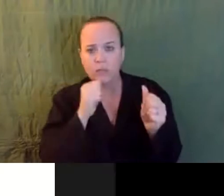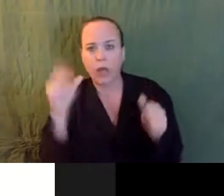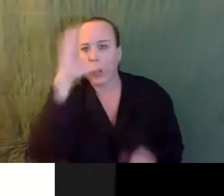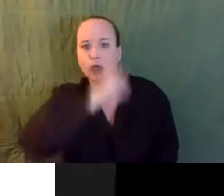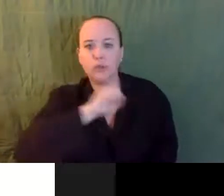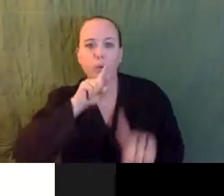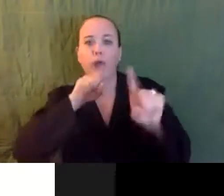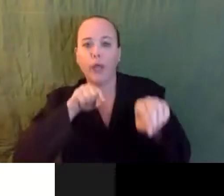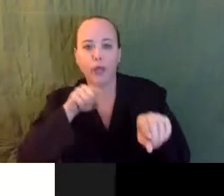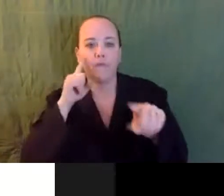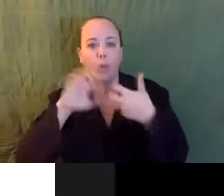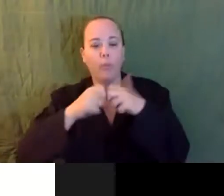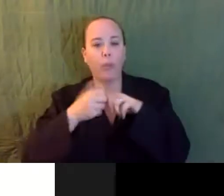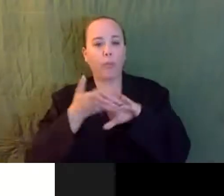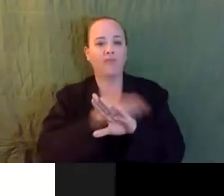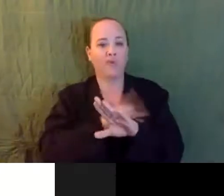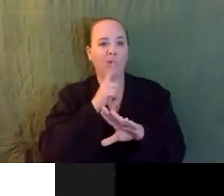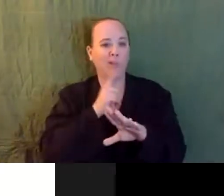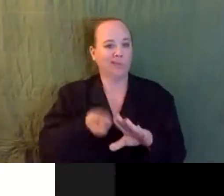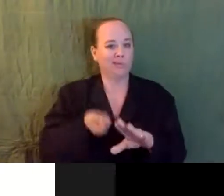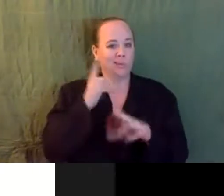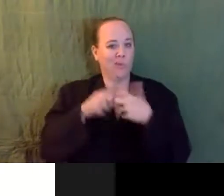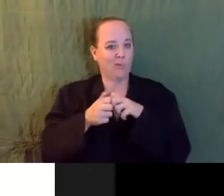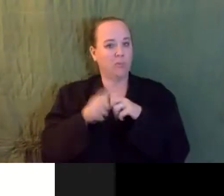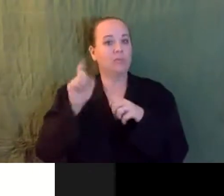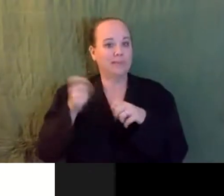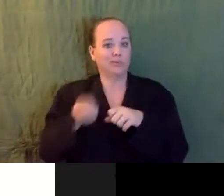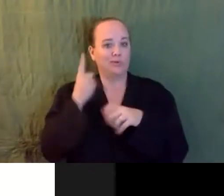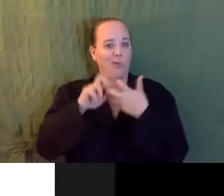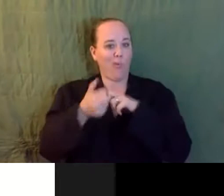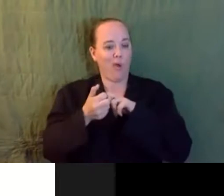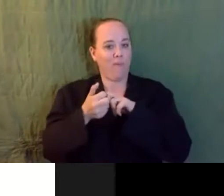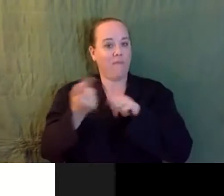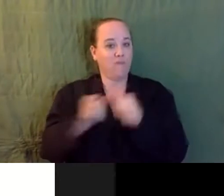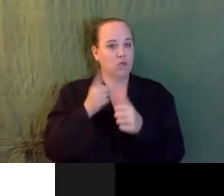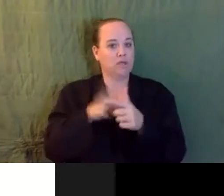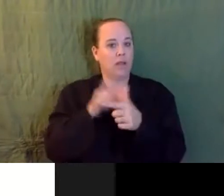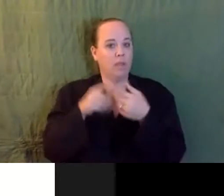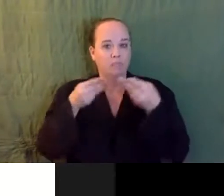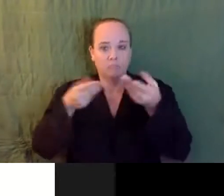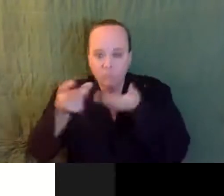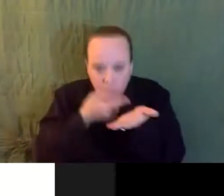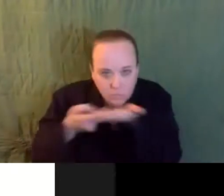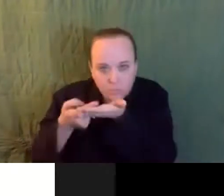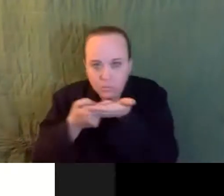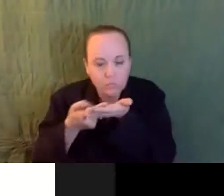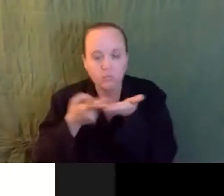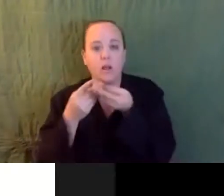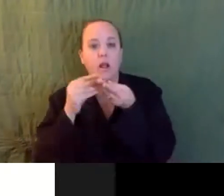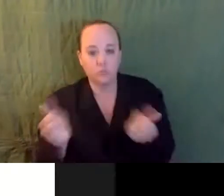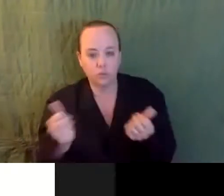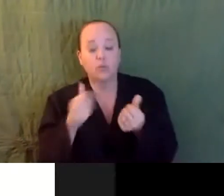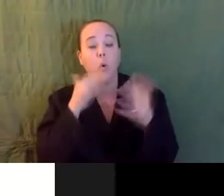answers to the problem before we even really understand the problem. Great, thank